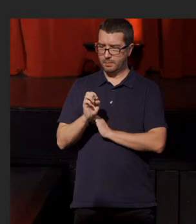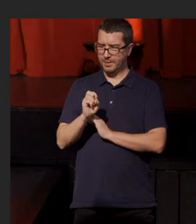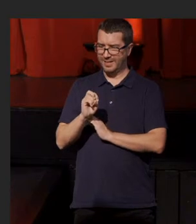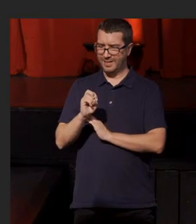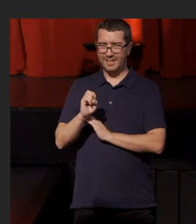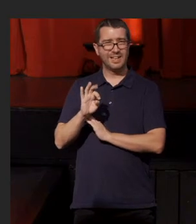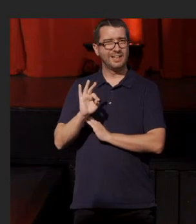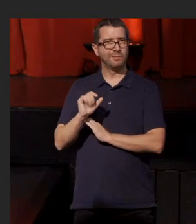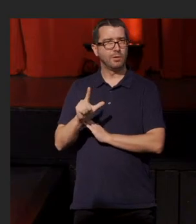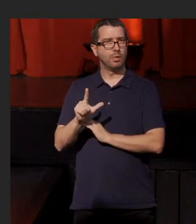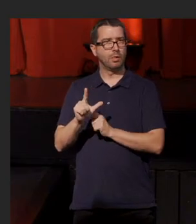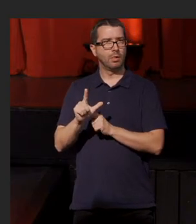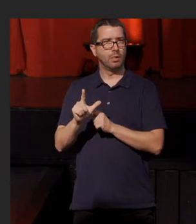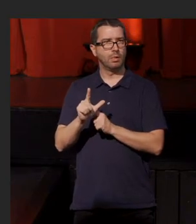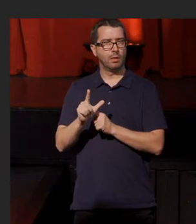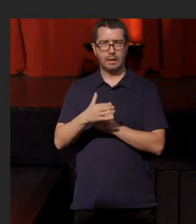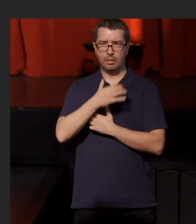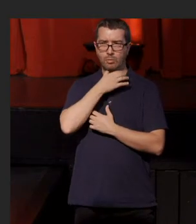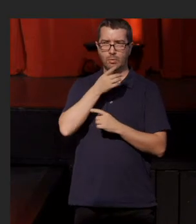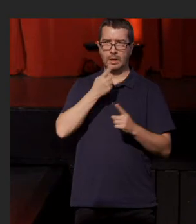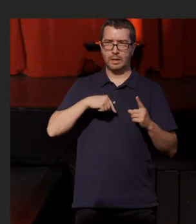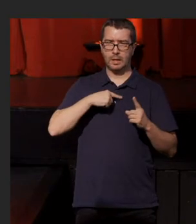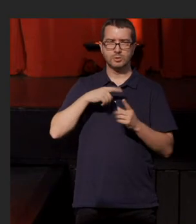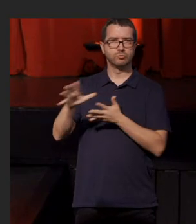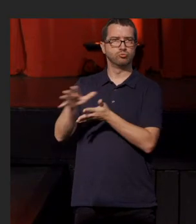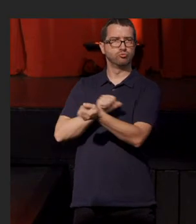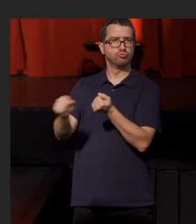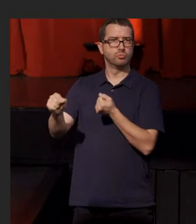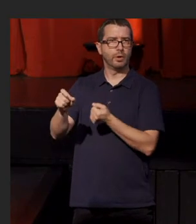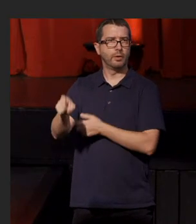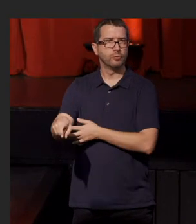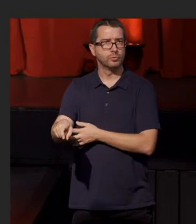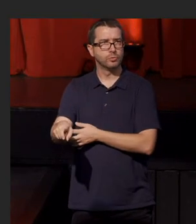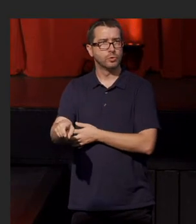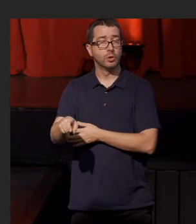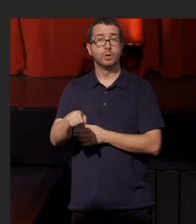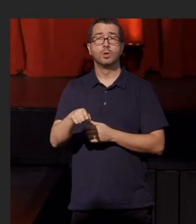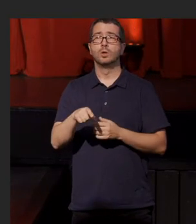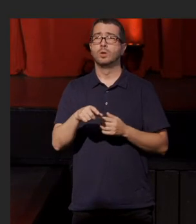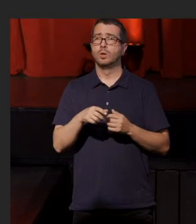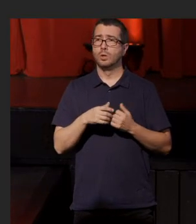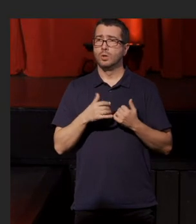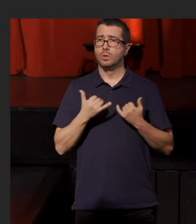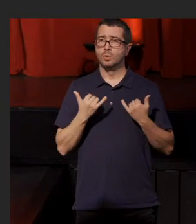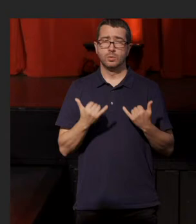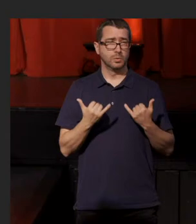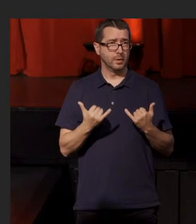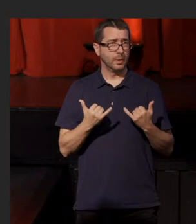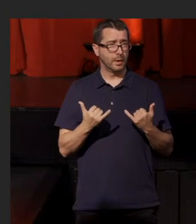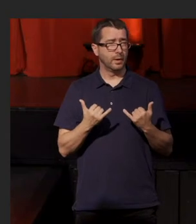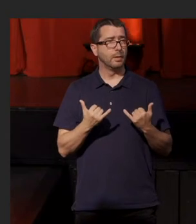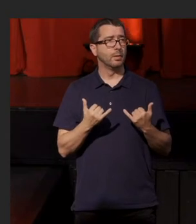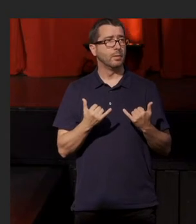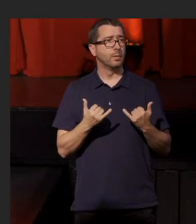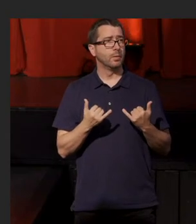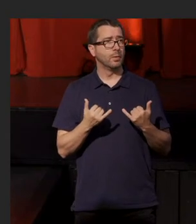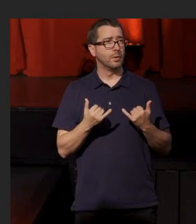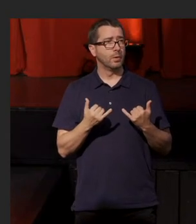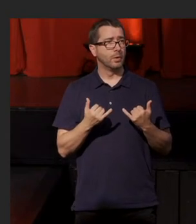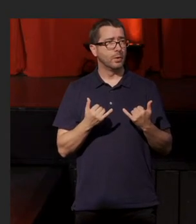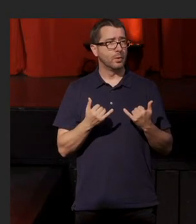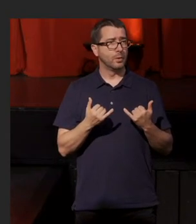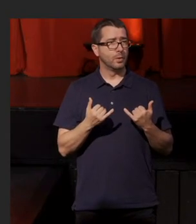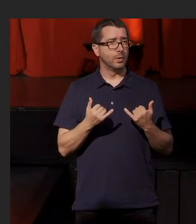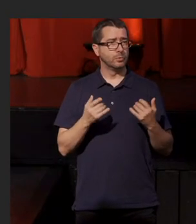threaten us to enemy that needs to be destroyed. And so the lack of comedy is in part a reflection of this move to